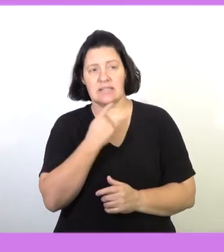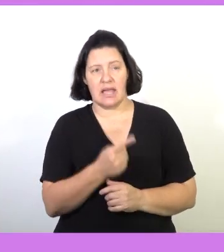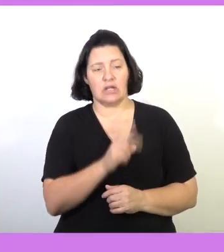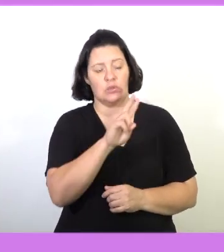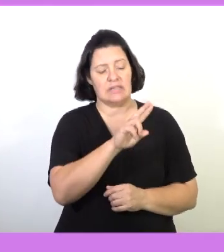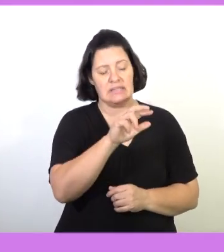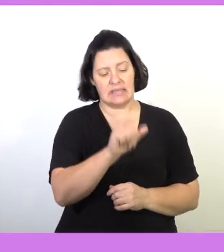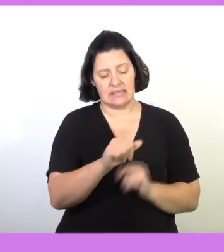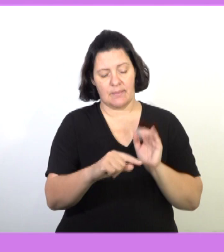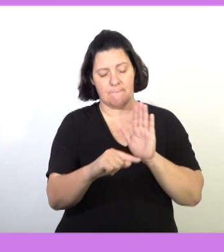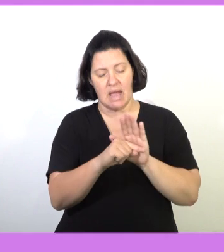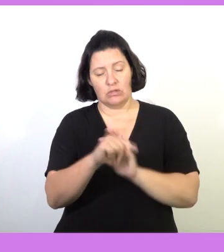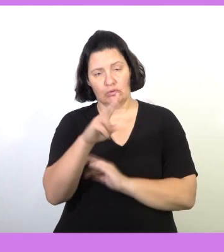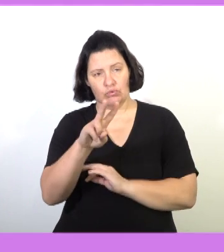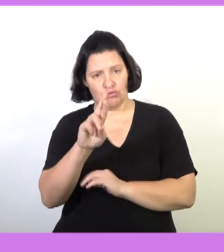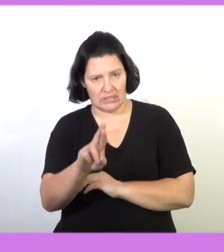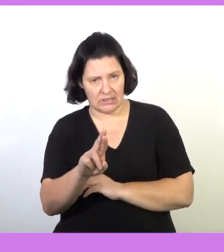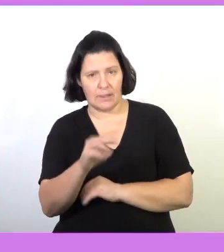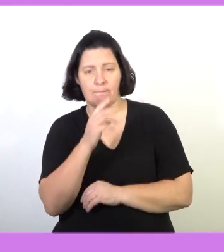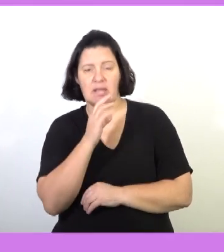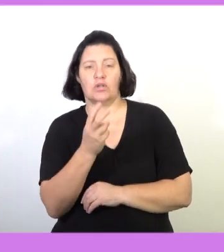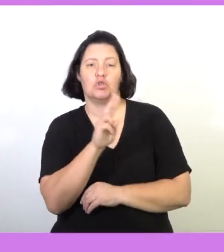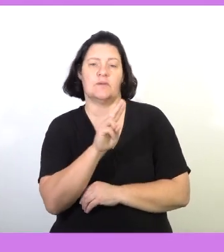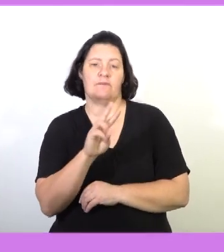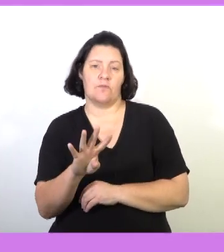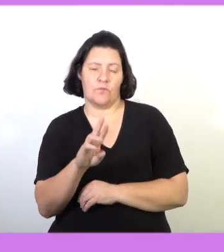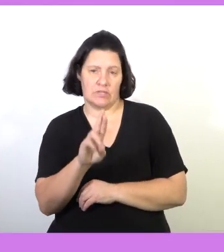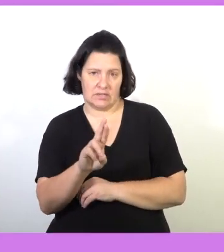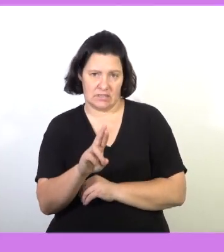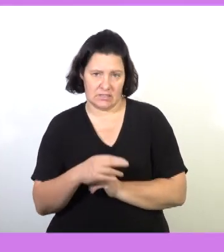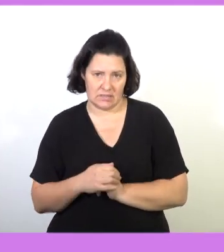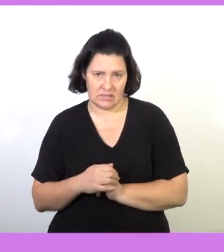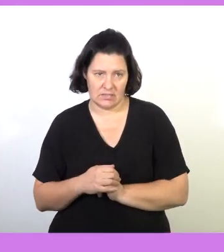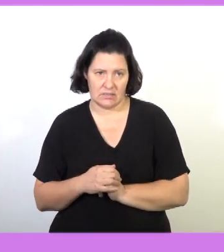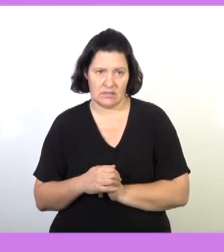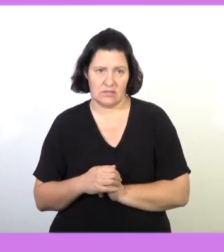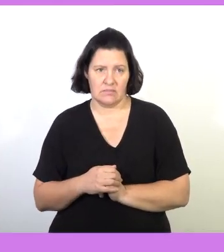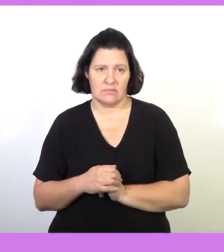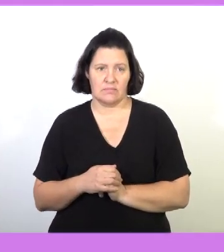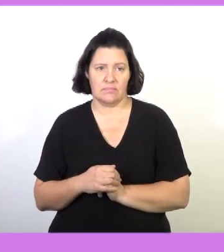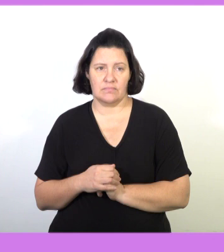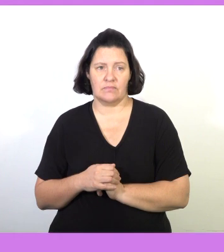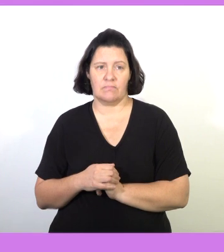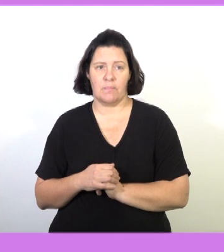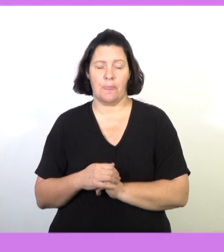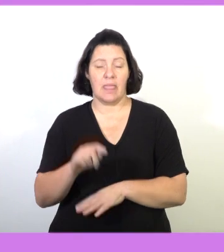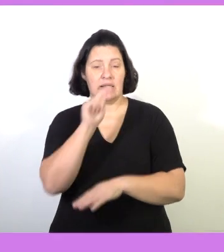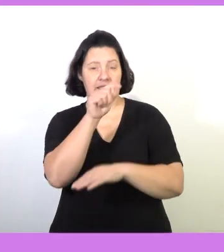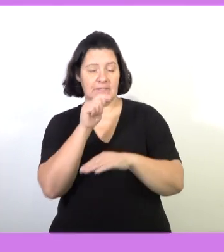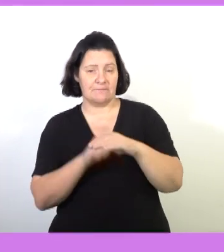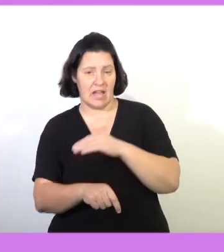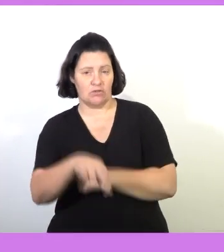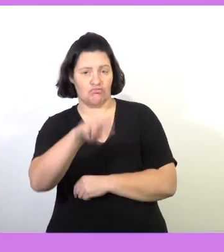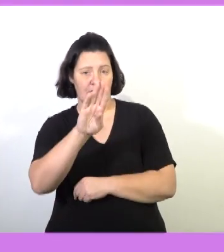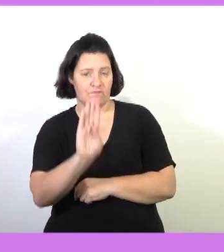So we say 26 rand minus 2 rand, it will give us 24 rand. And then